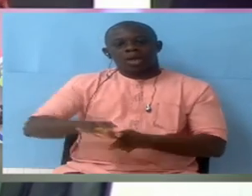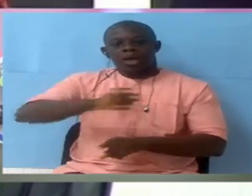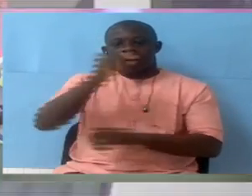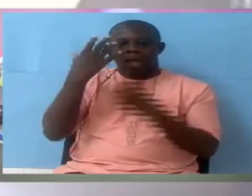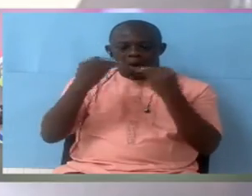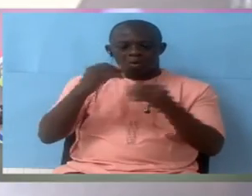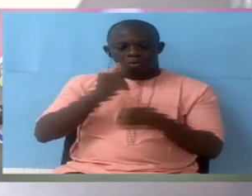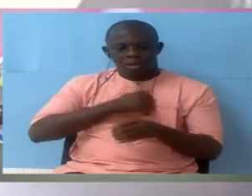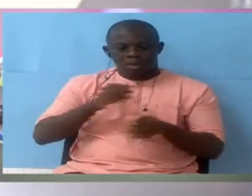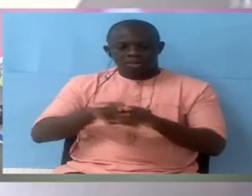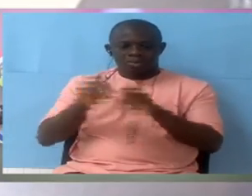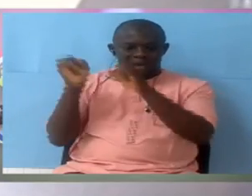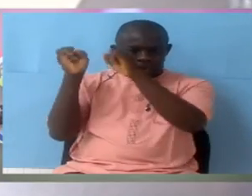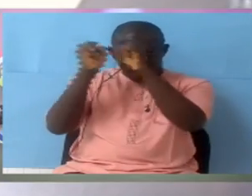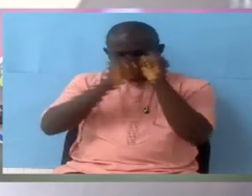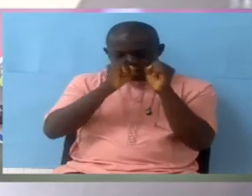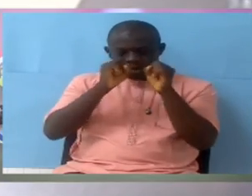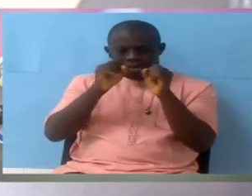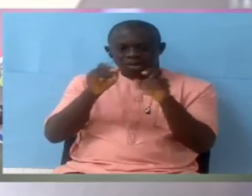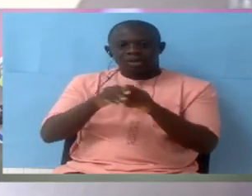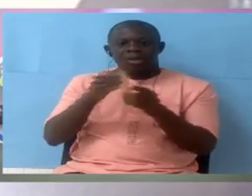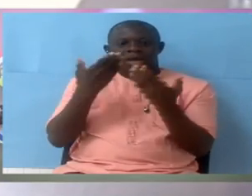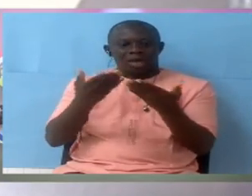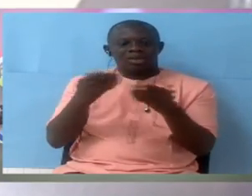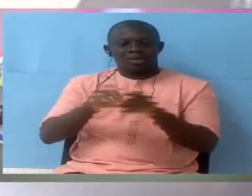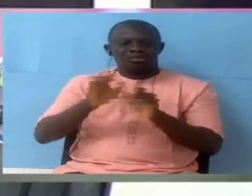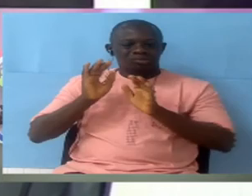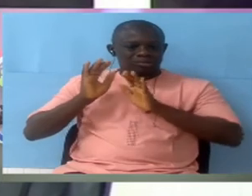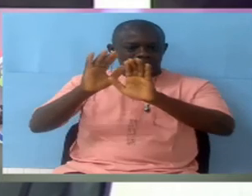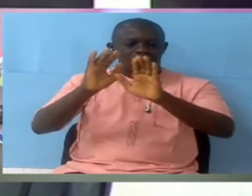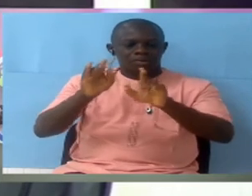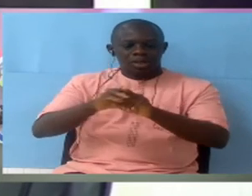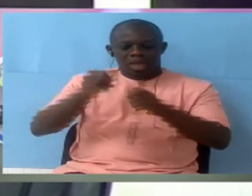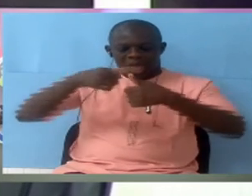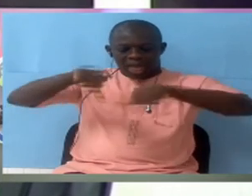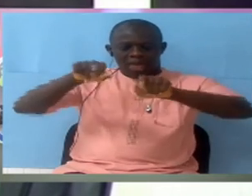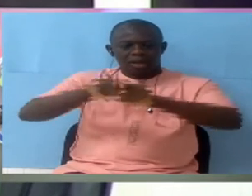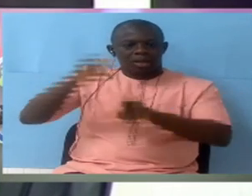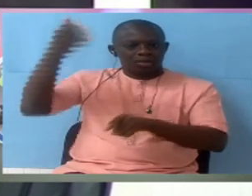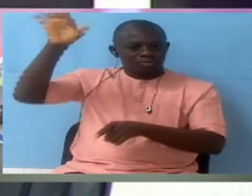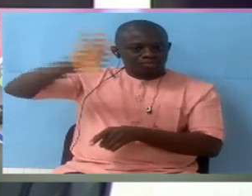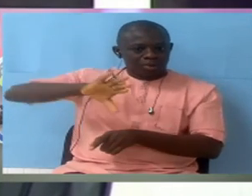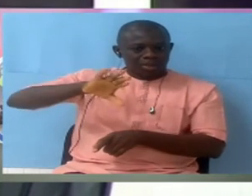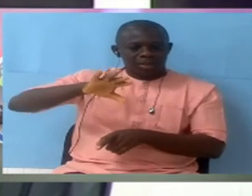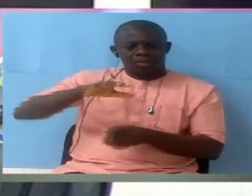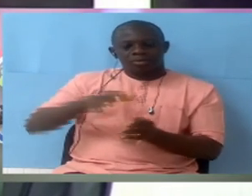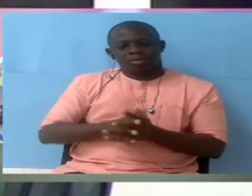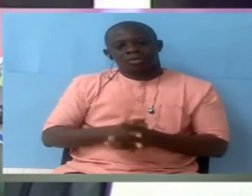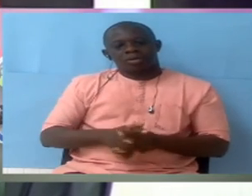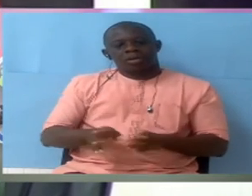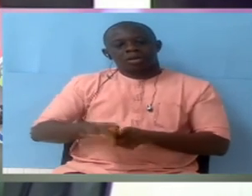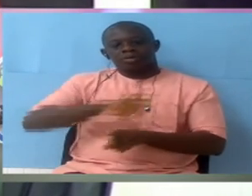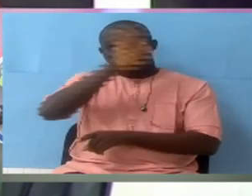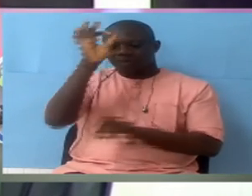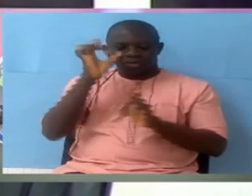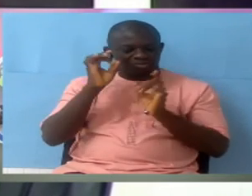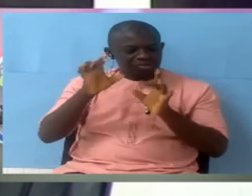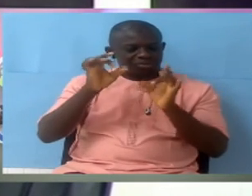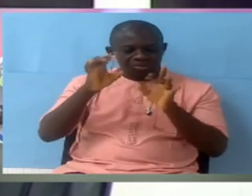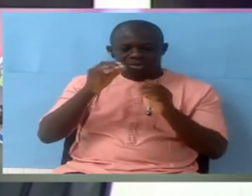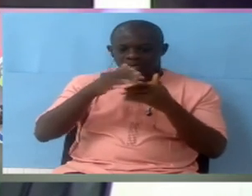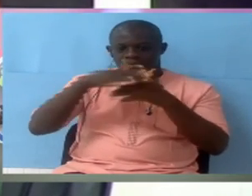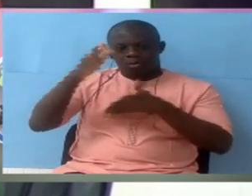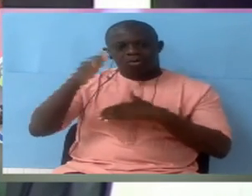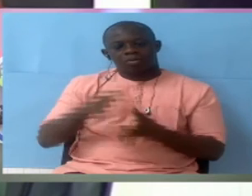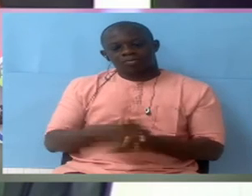my hand hit the edge of the window. Ak suma loxo bi nim doré chatti paranteer bi. Oh, it was very painful. Ah metti won